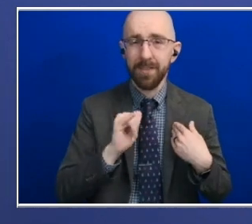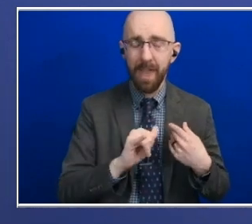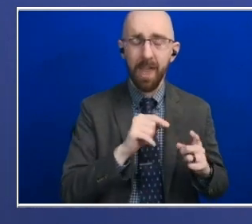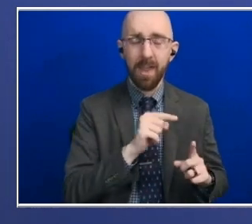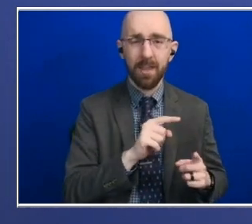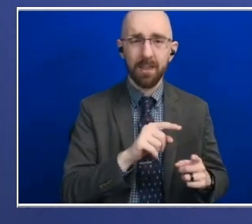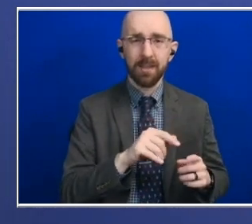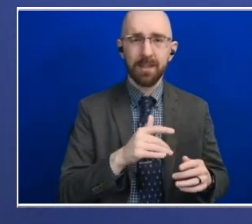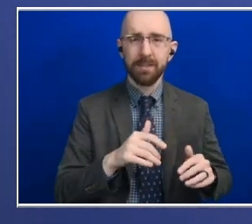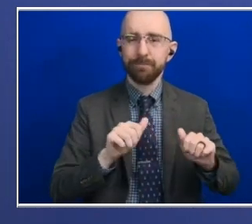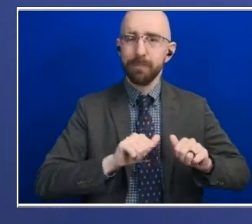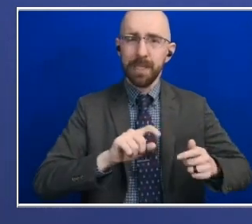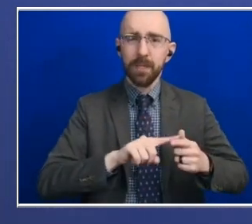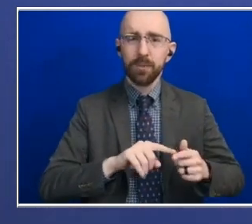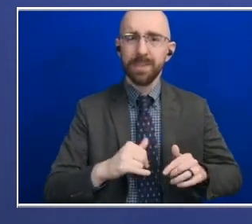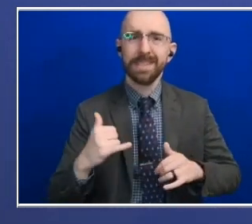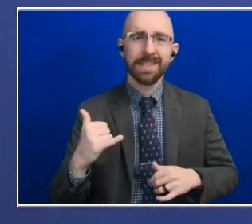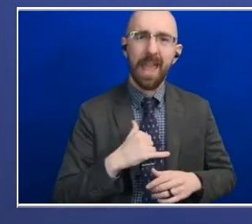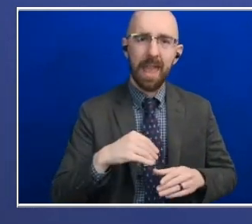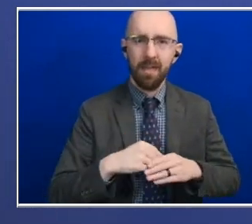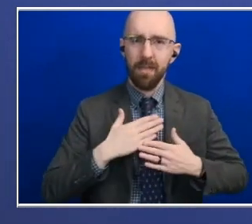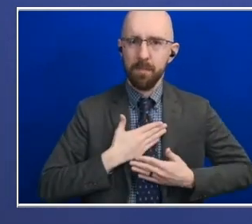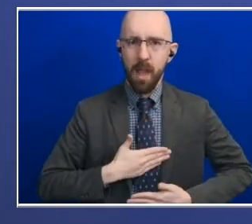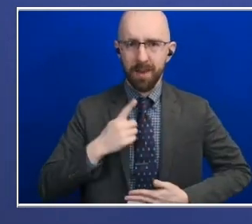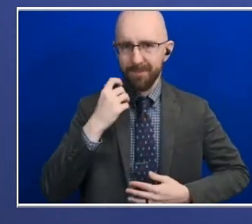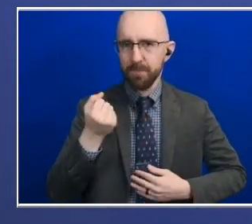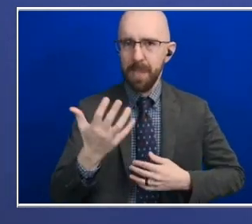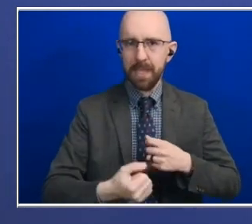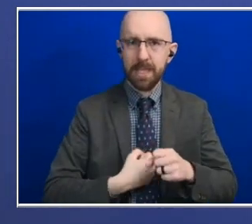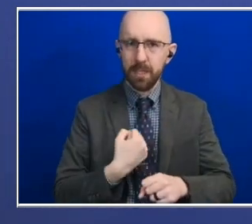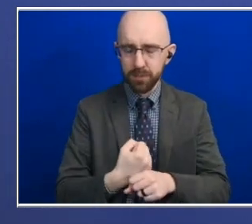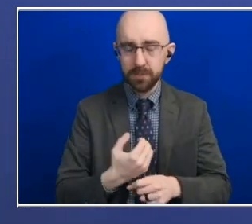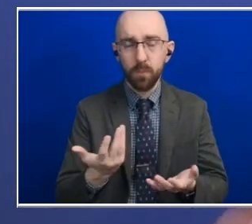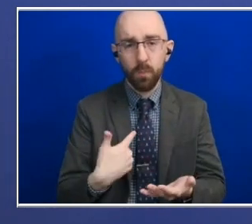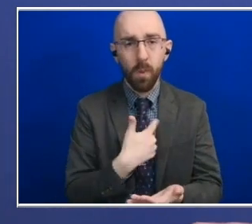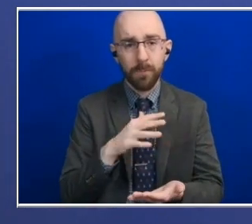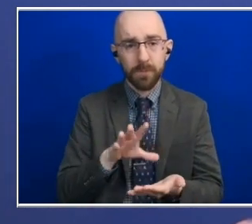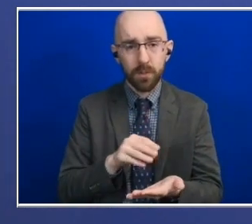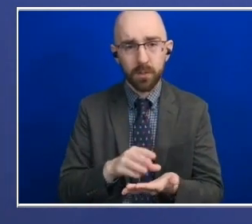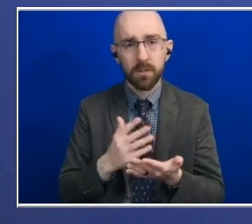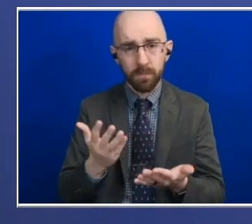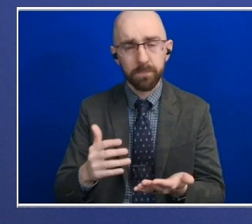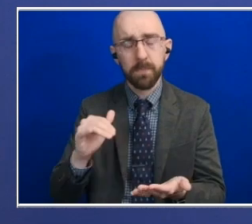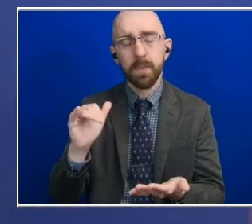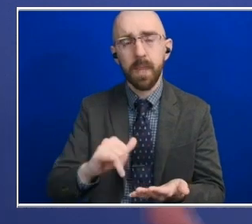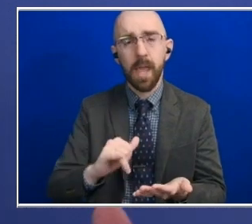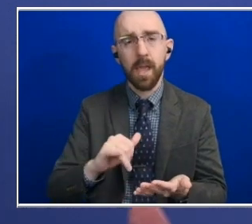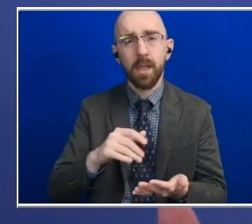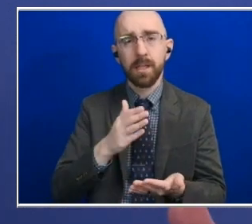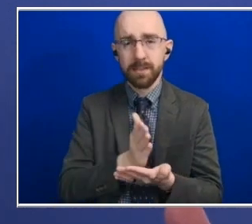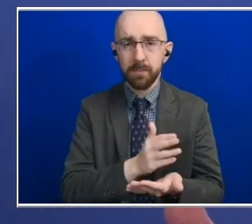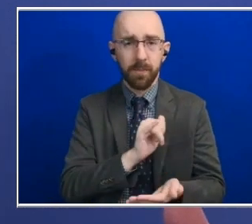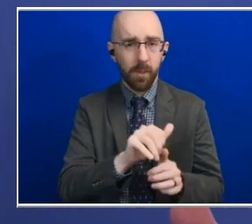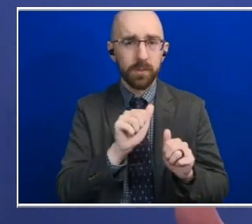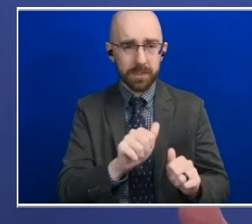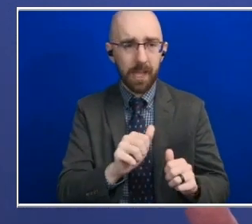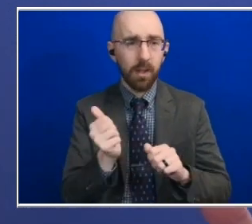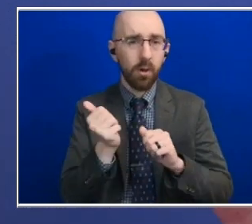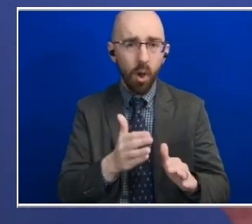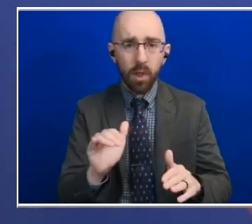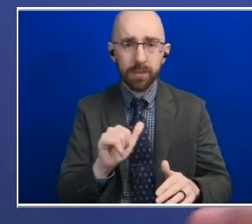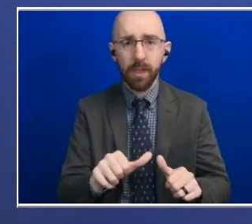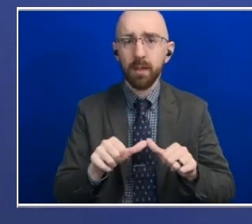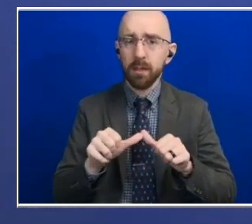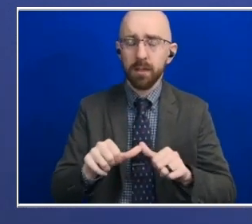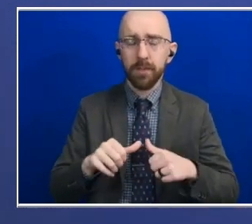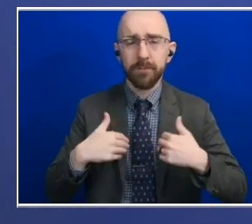system for years. And what we've learned is that some of those can cause things like chronic fatigue syndrome,